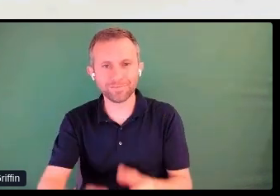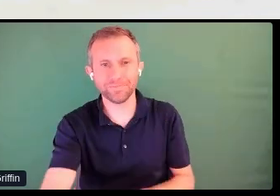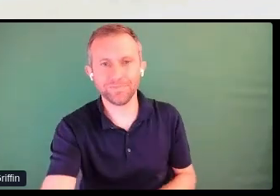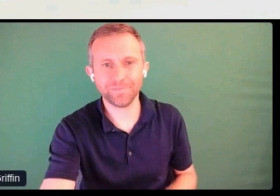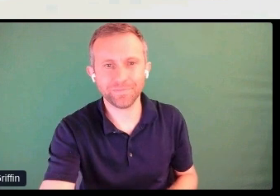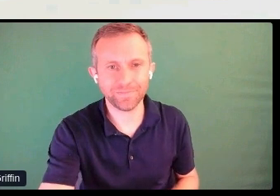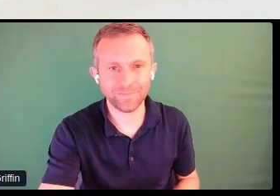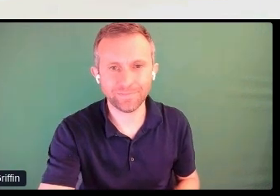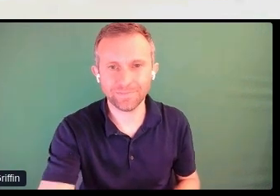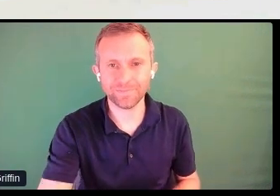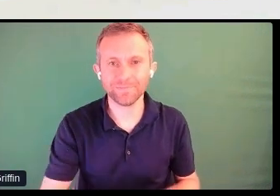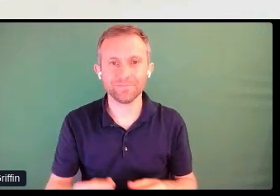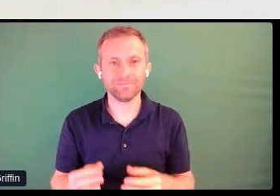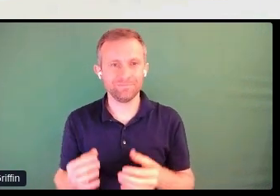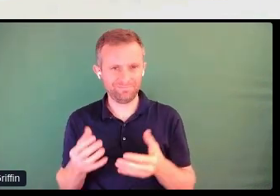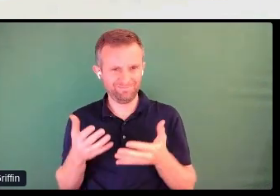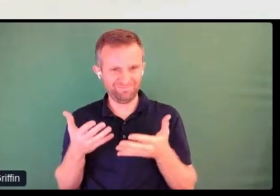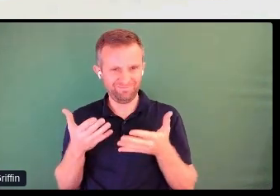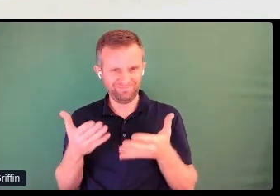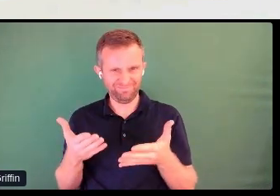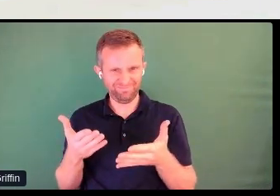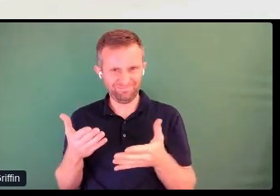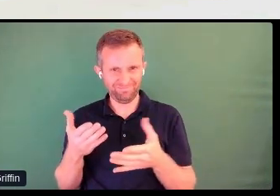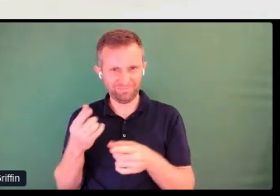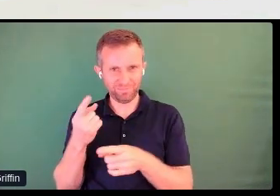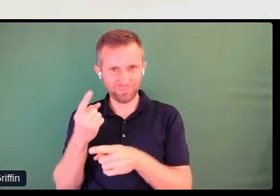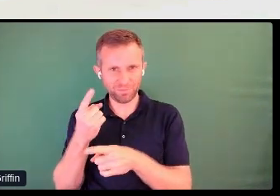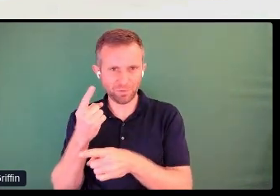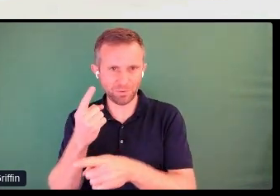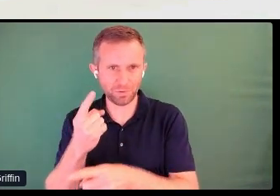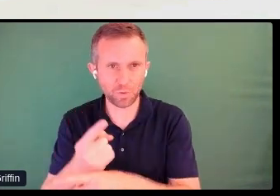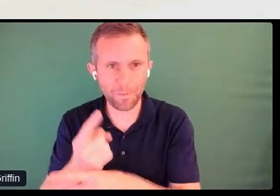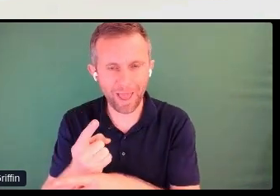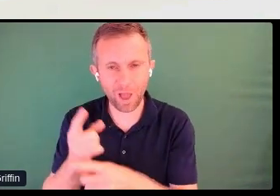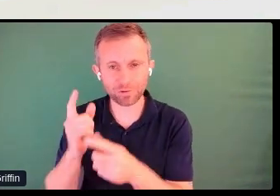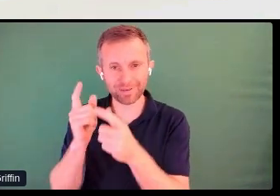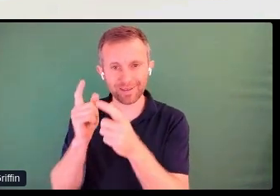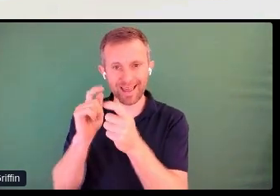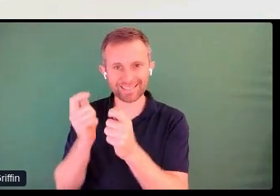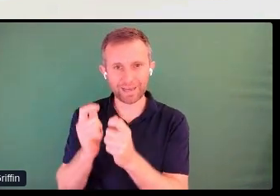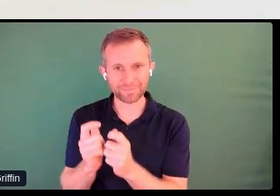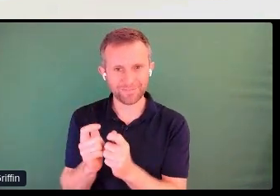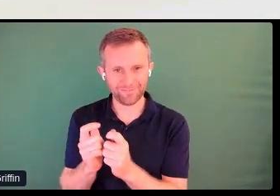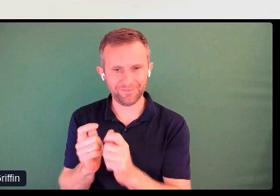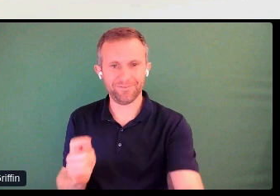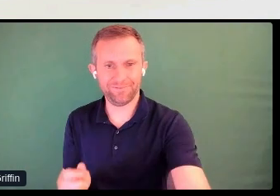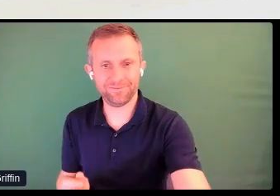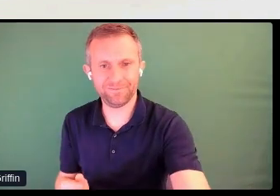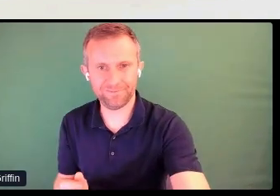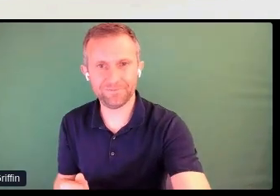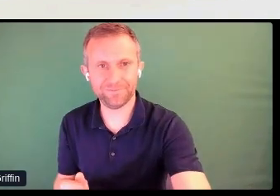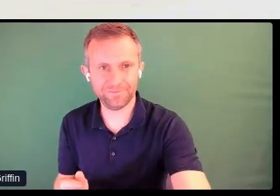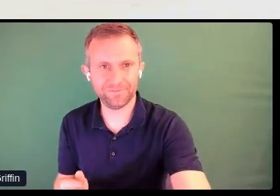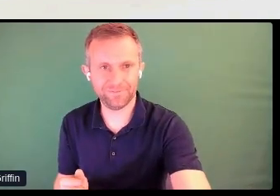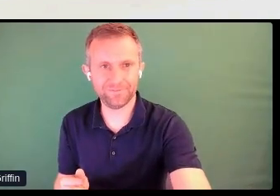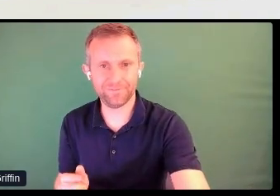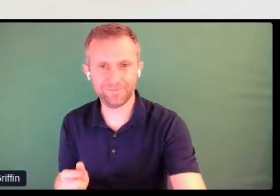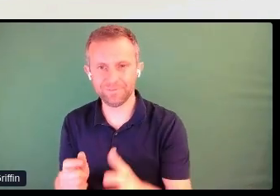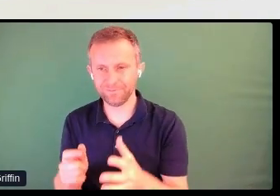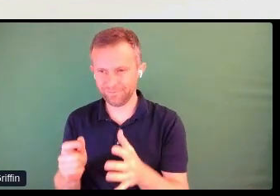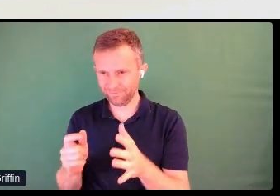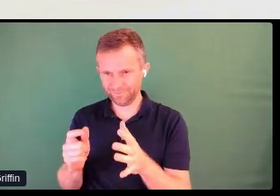the design of the Microsoft Adaptive Accessories. So let's start